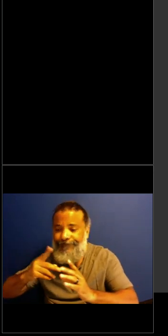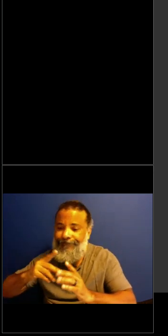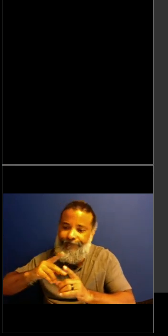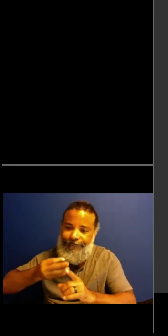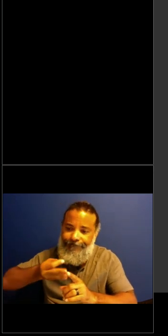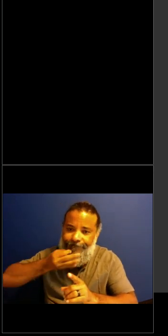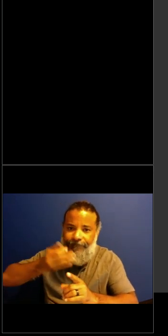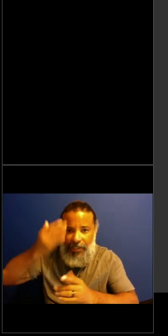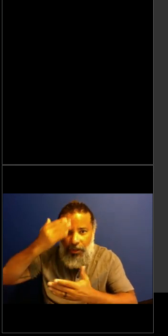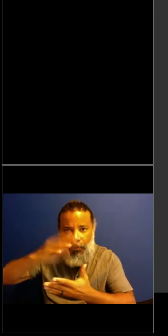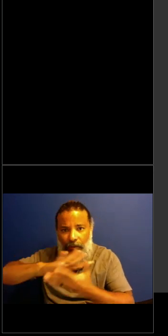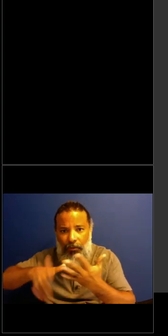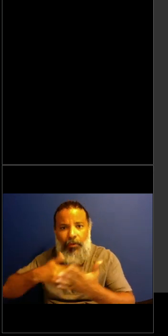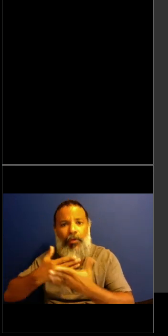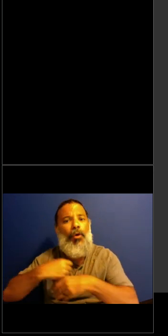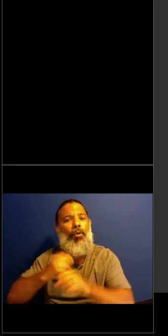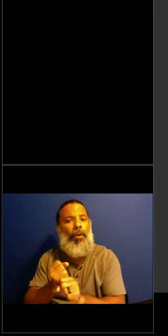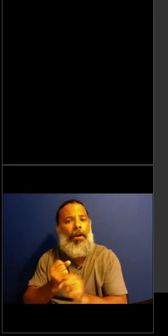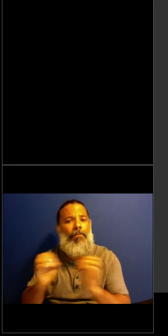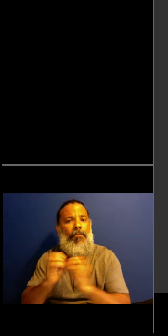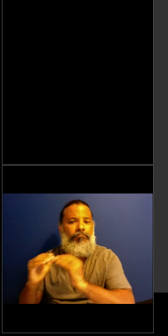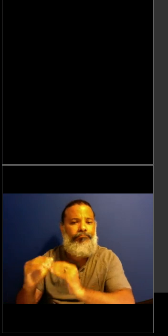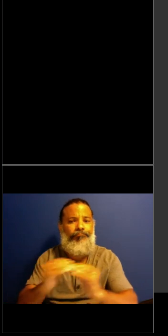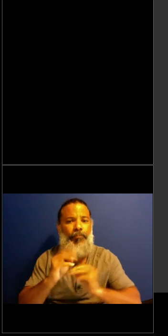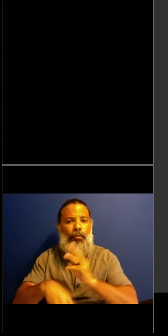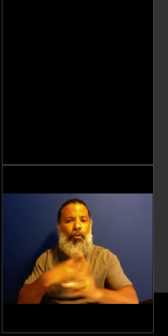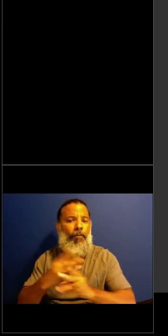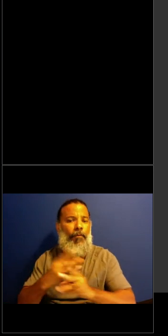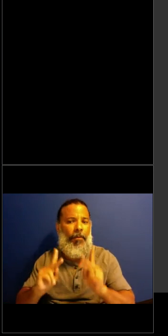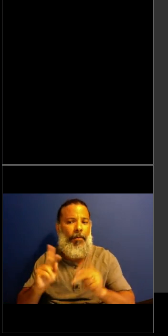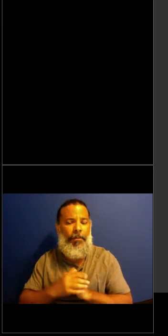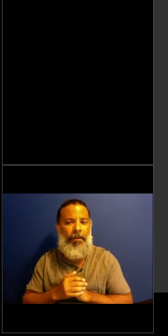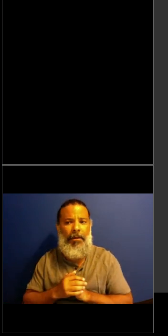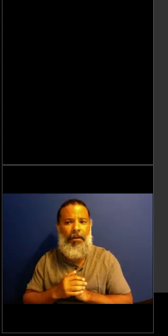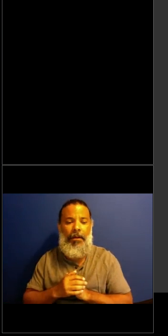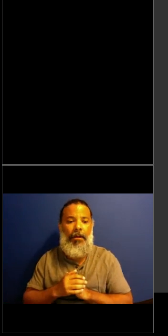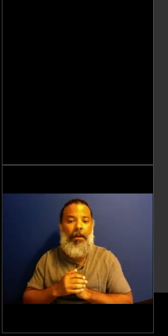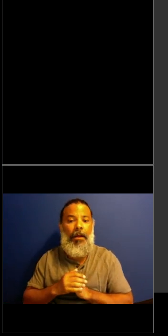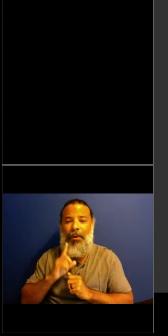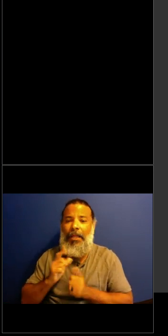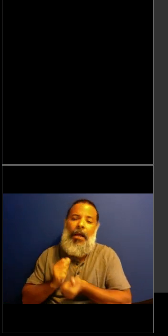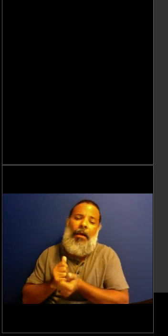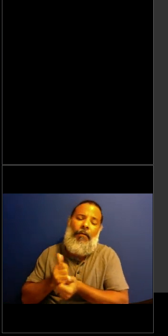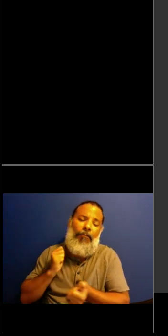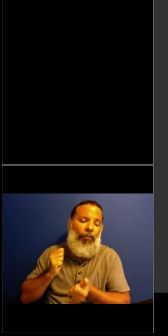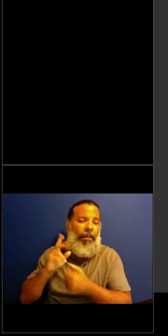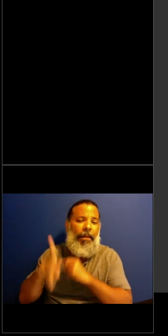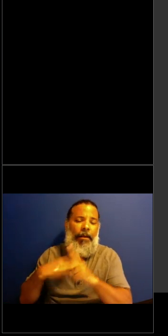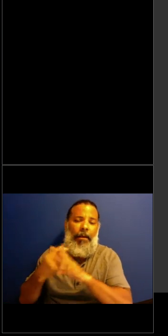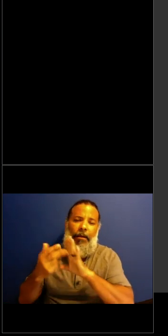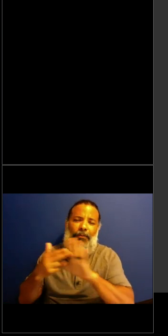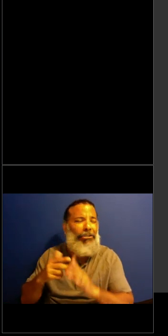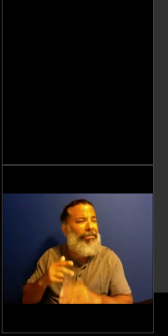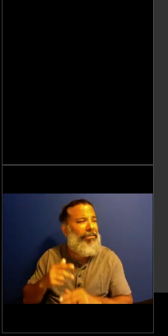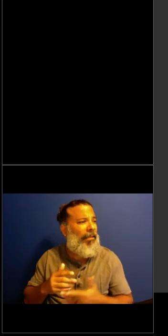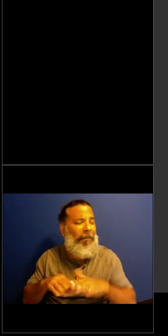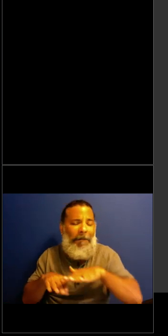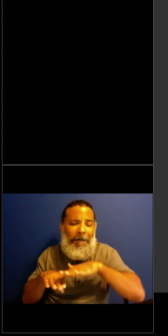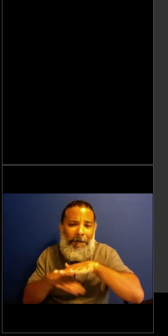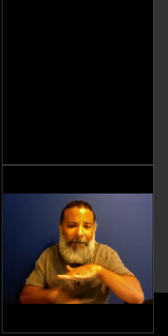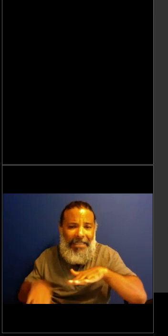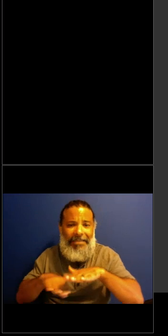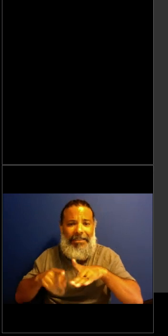just worlds for trans people. And avoiding misgendering is really a basic ground floor level way to do